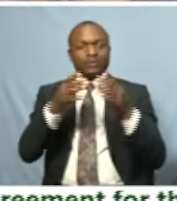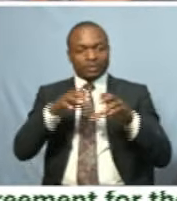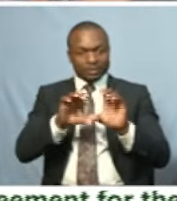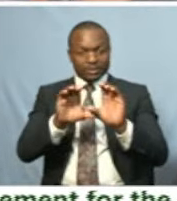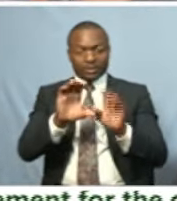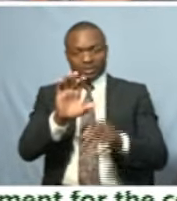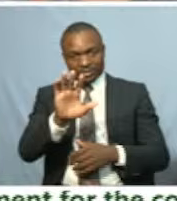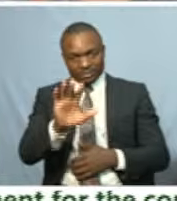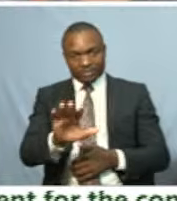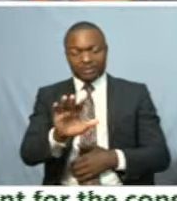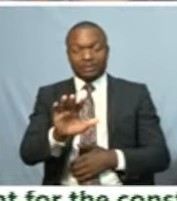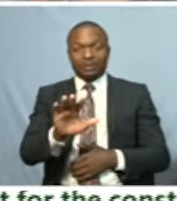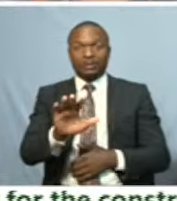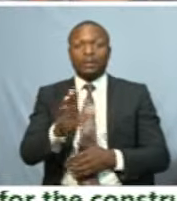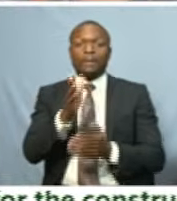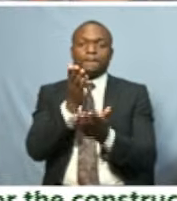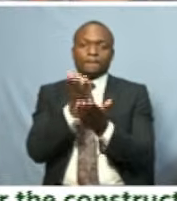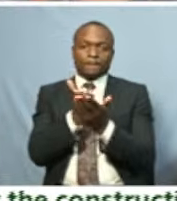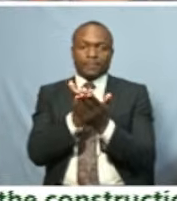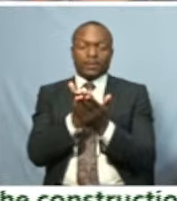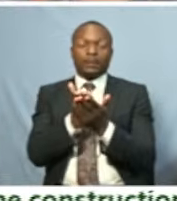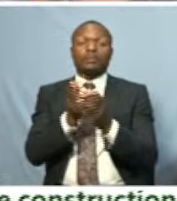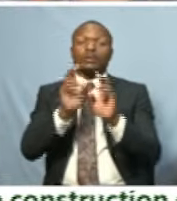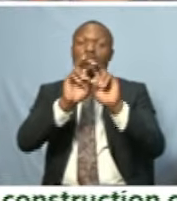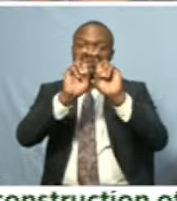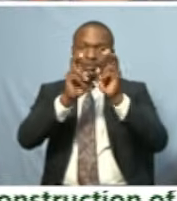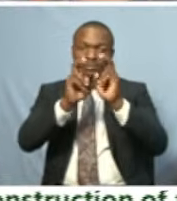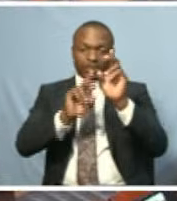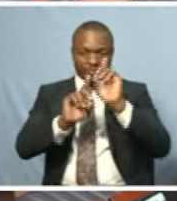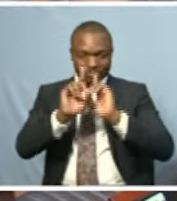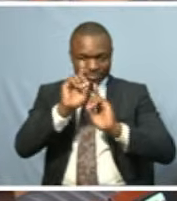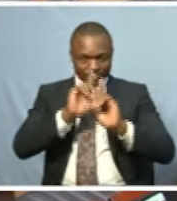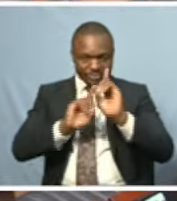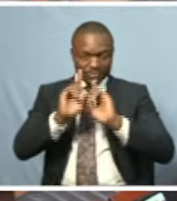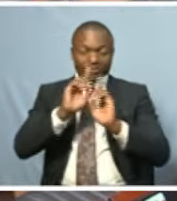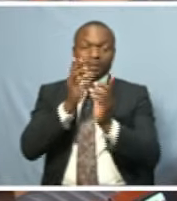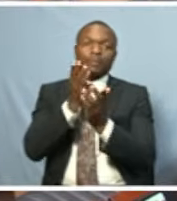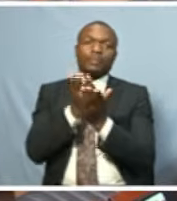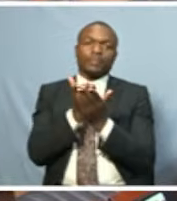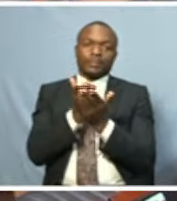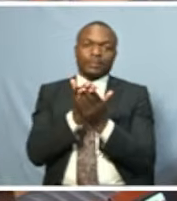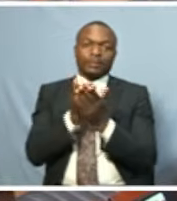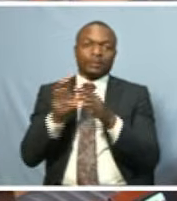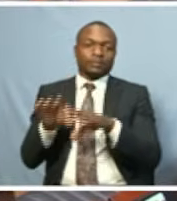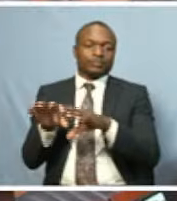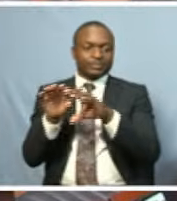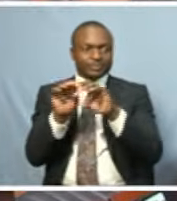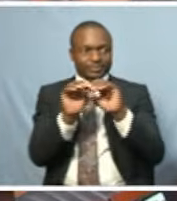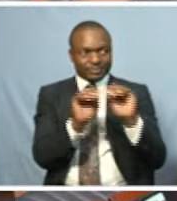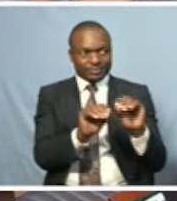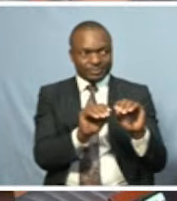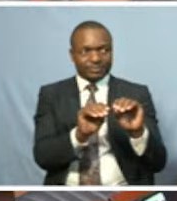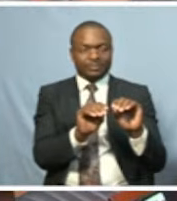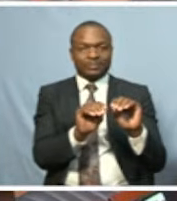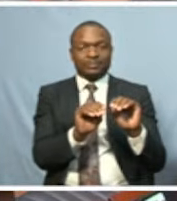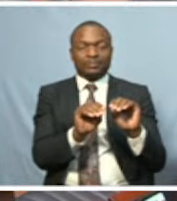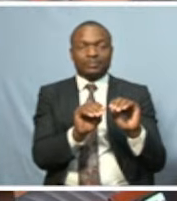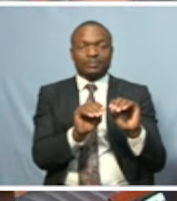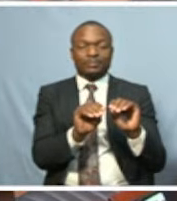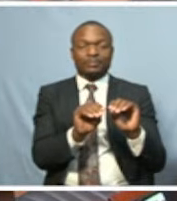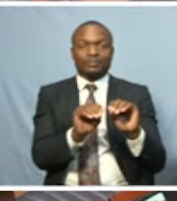House is a notice of subject for debate on the motion of adjournment. This comes